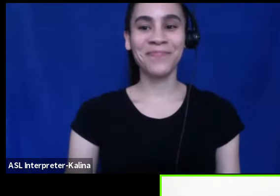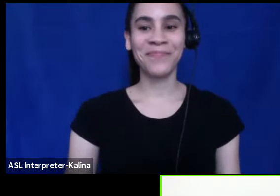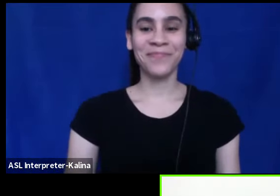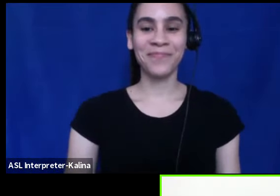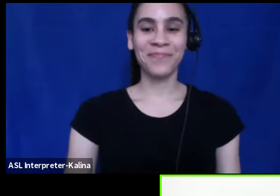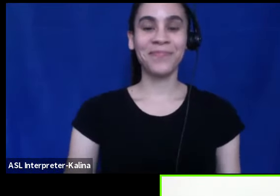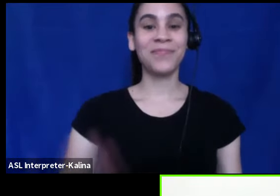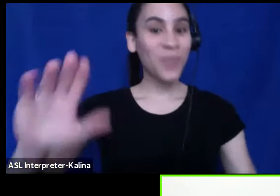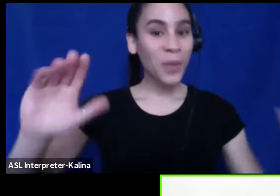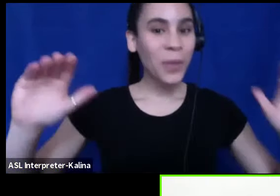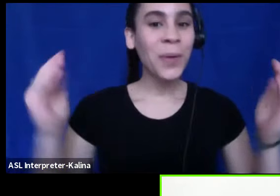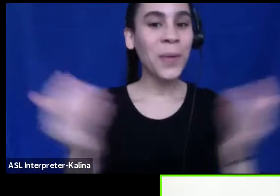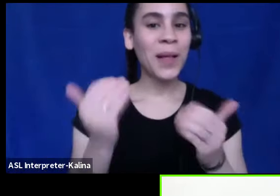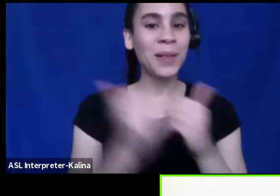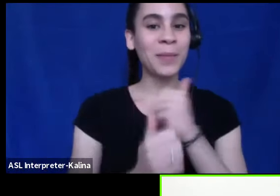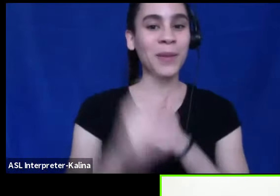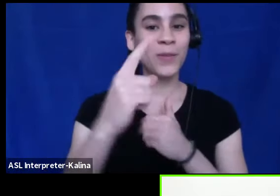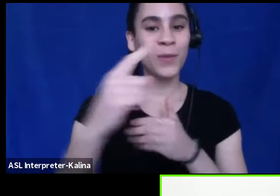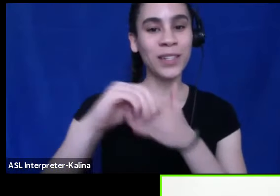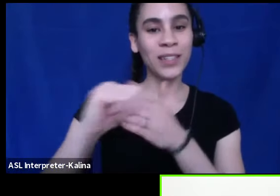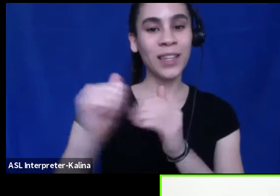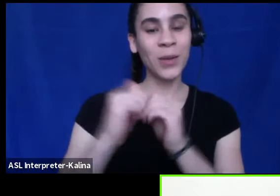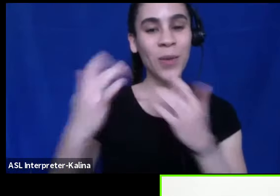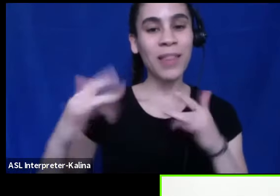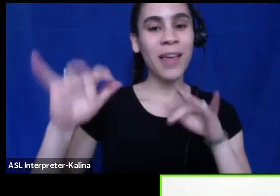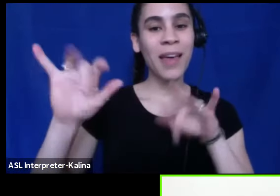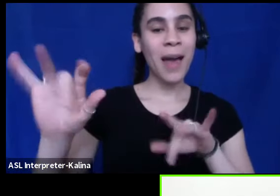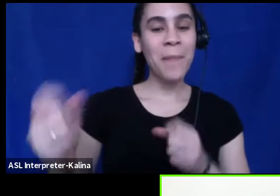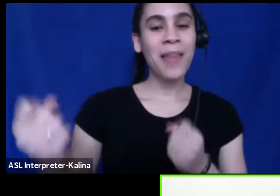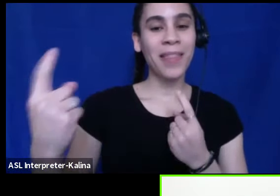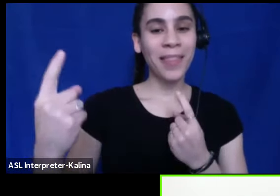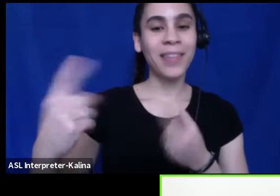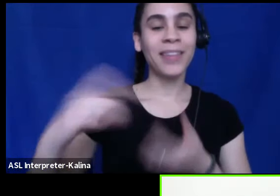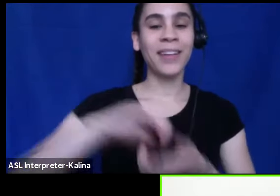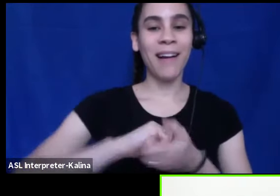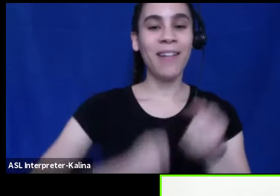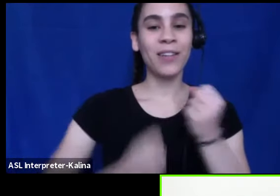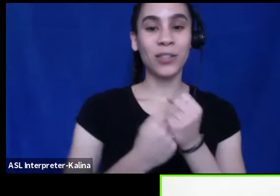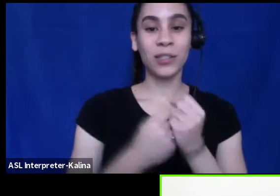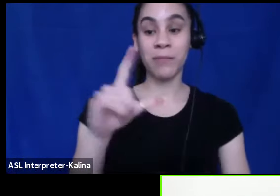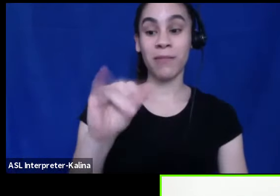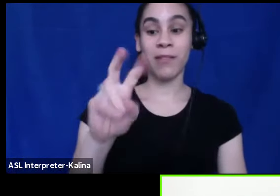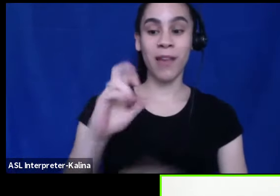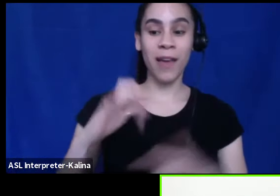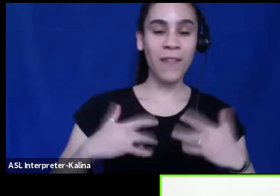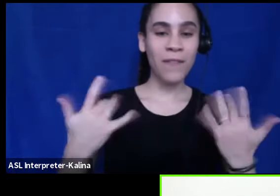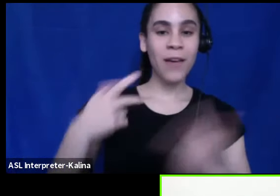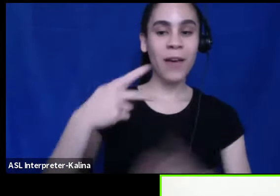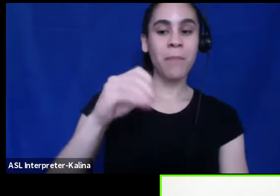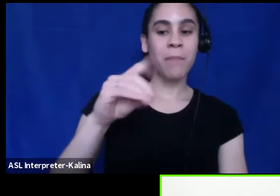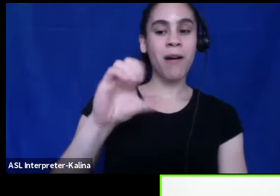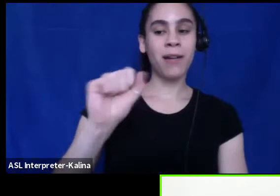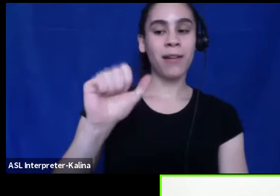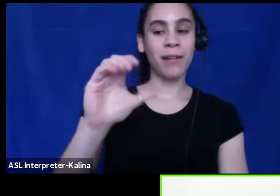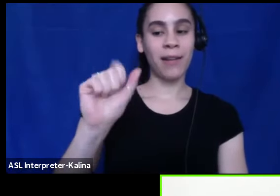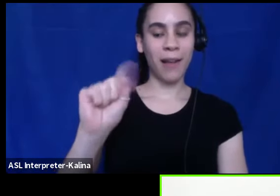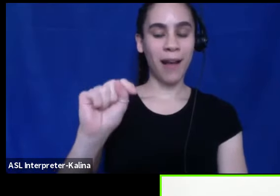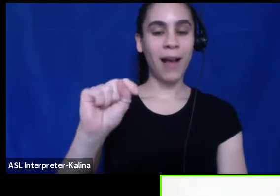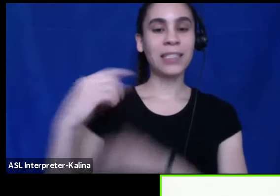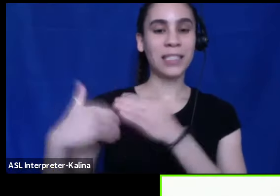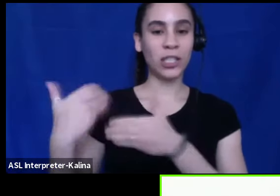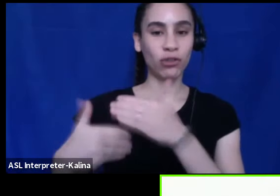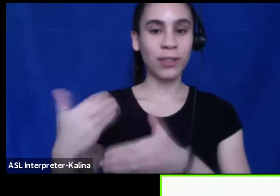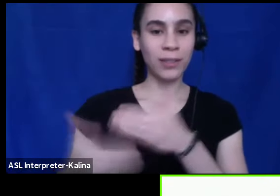welcome everyone to Leading with Empathy and Allyship. This is a live event and podcast series. So each week